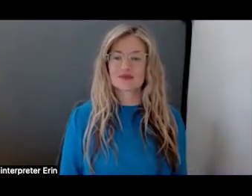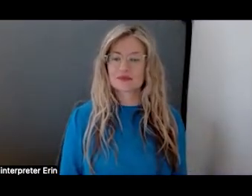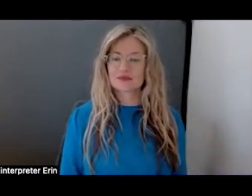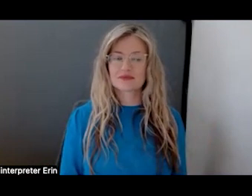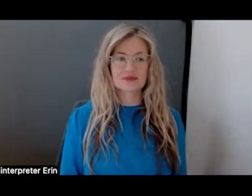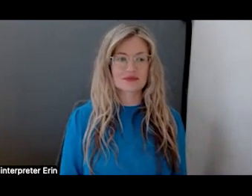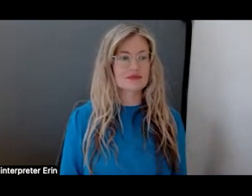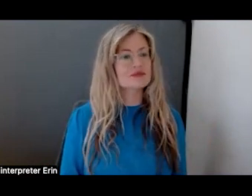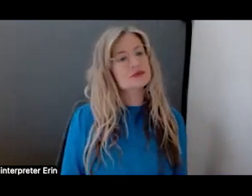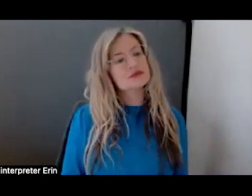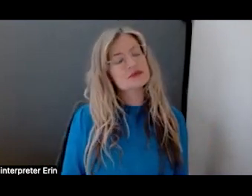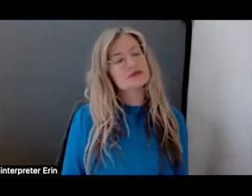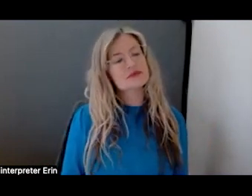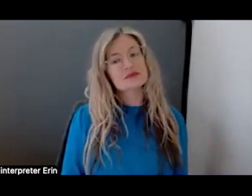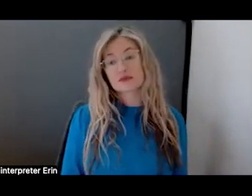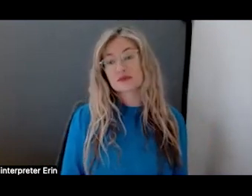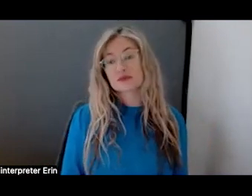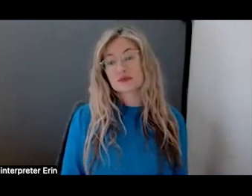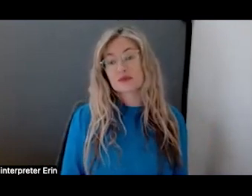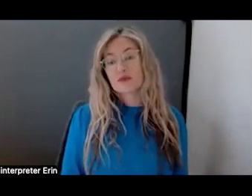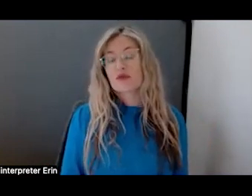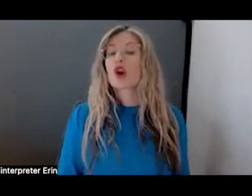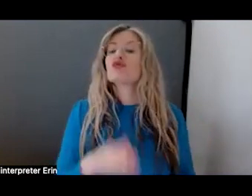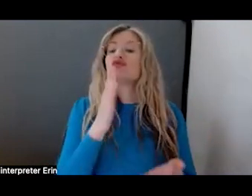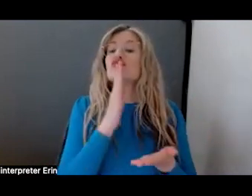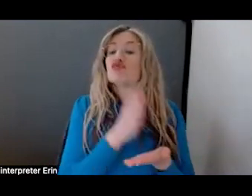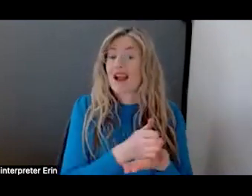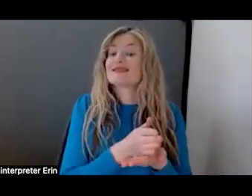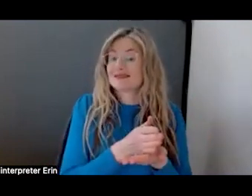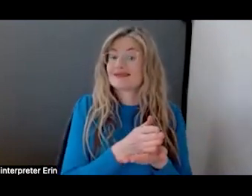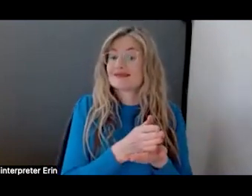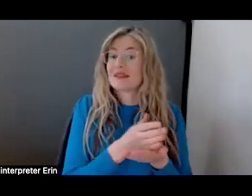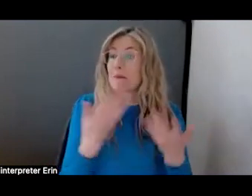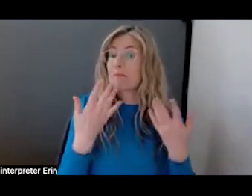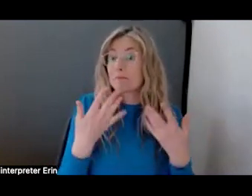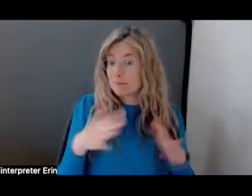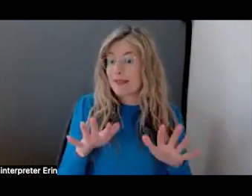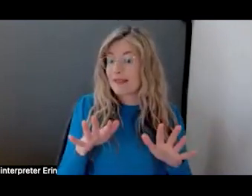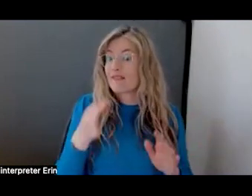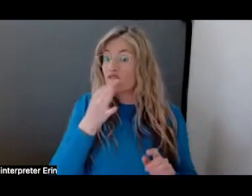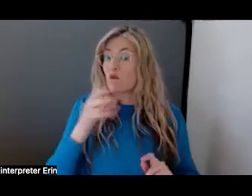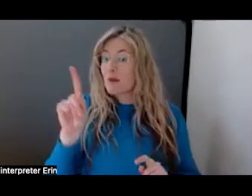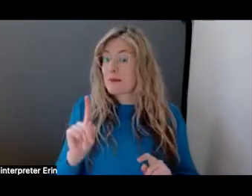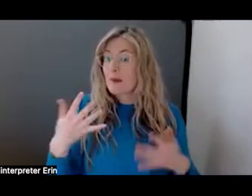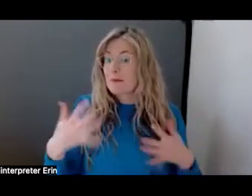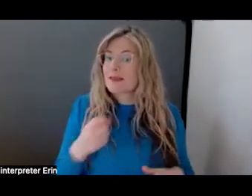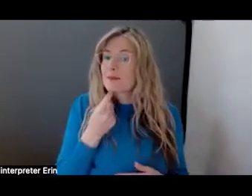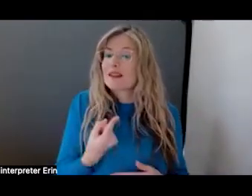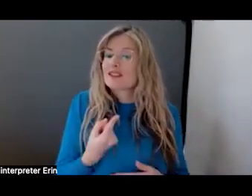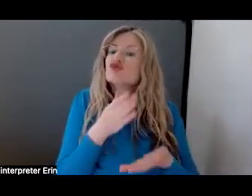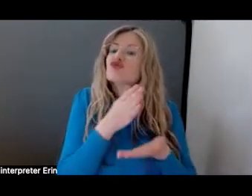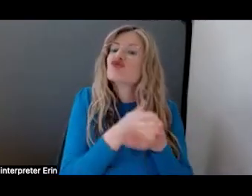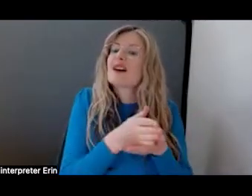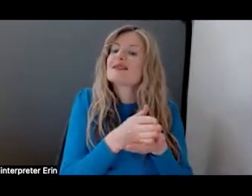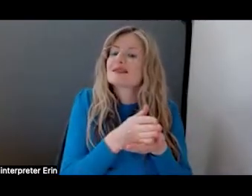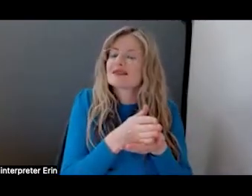La fiducia è stata menzionata diverse Trust volte. was mentioned several times. So I take that